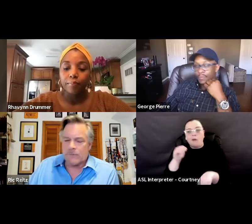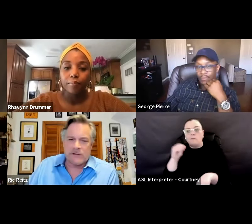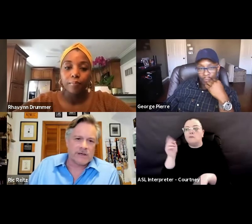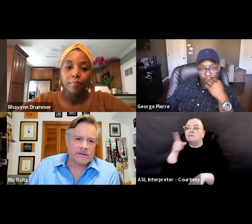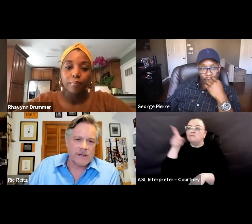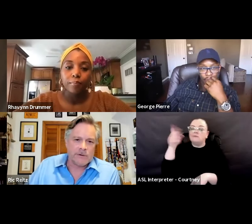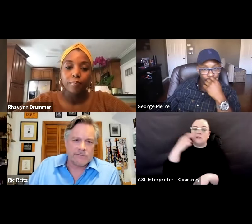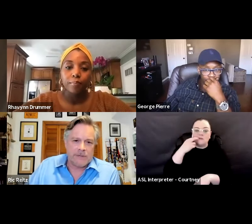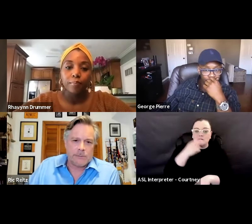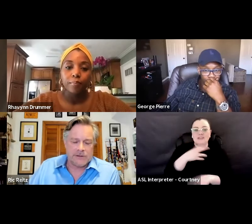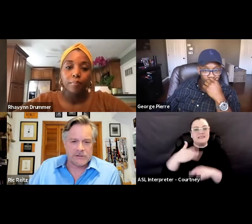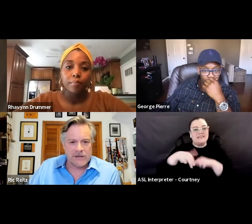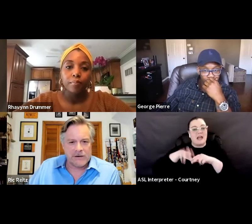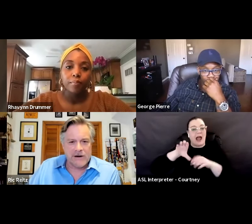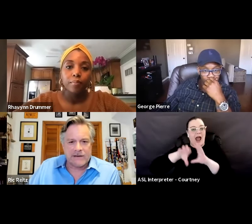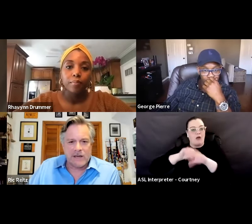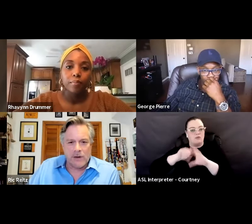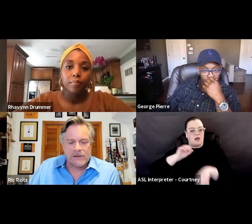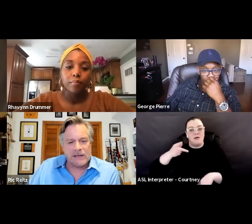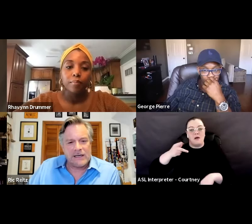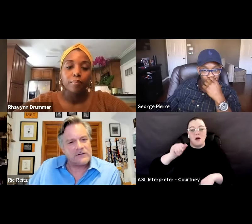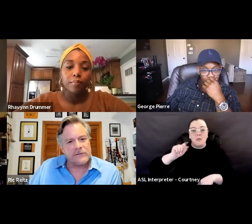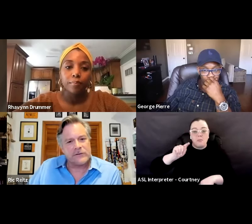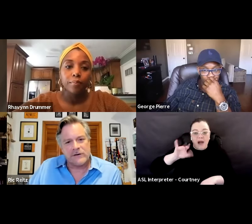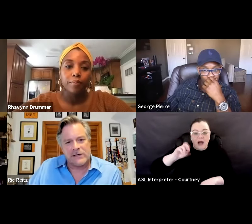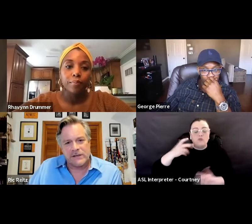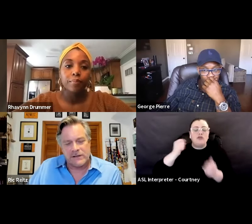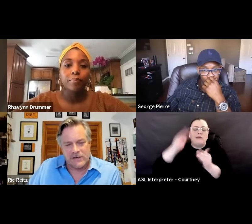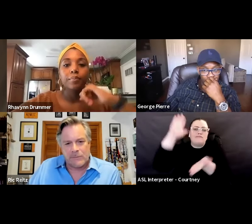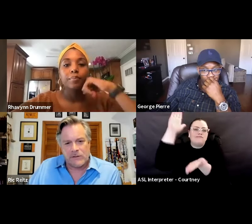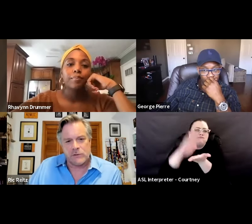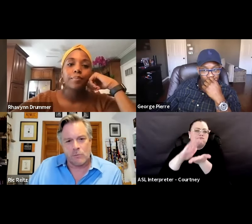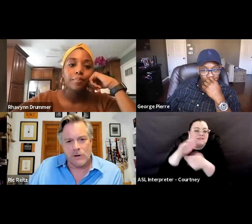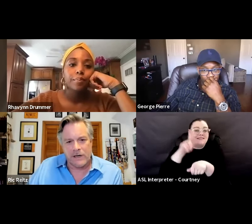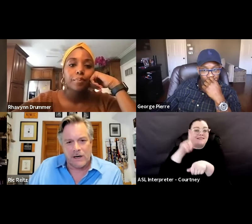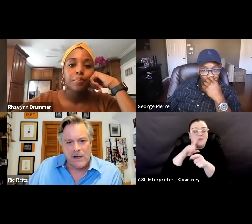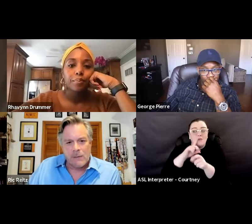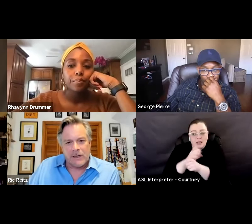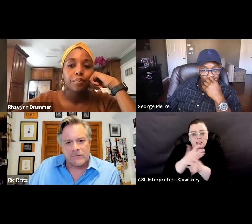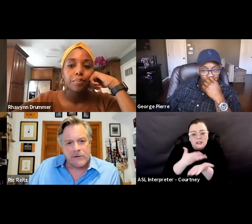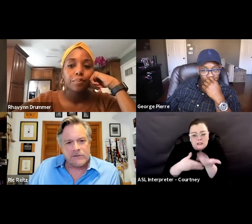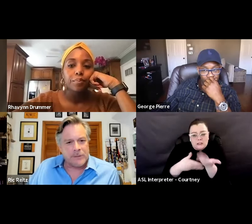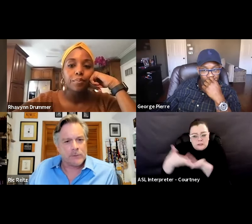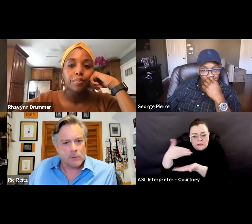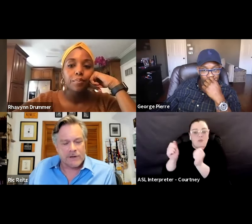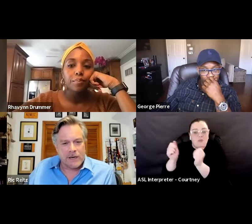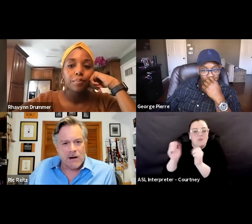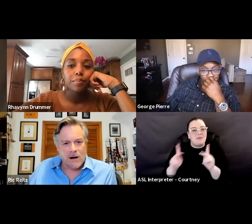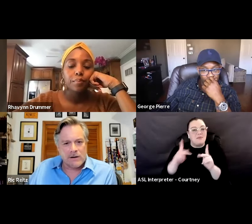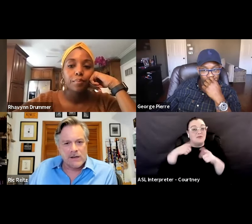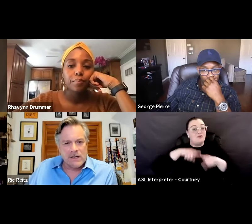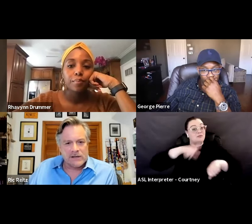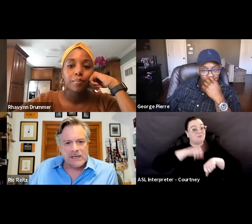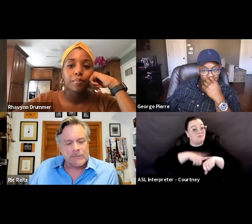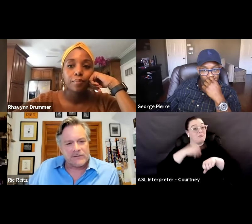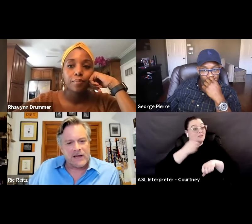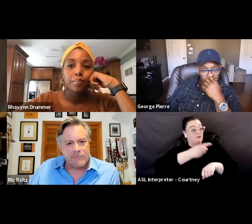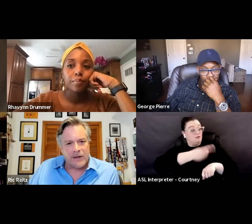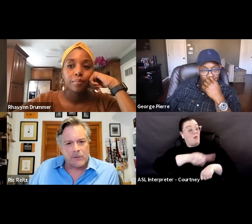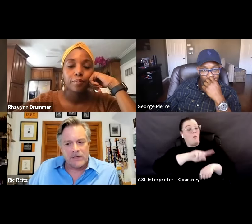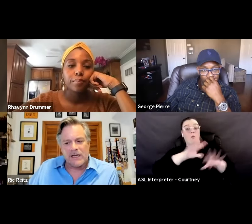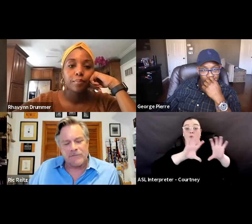Try to restrict the number of people that you're interacting with, at least for the duration of the time that you're working, because those people are working hard to keep